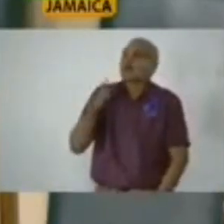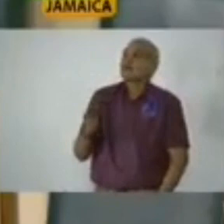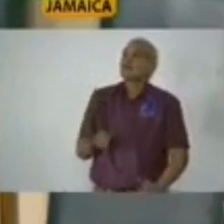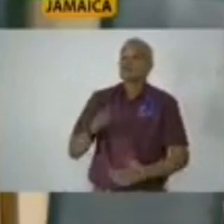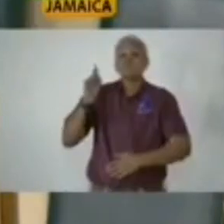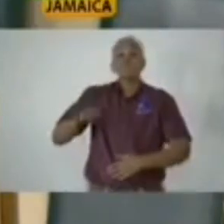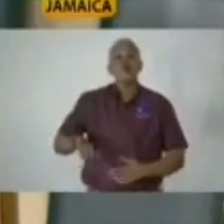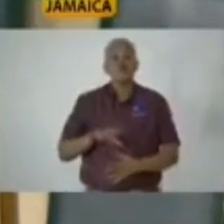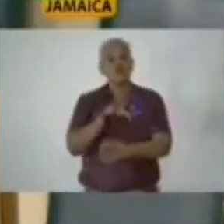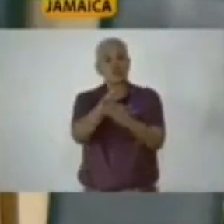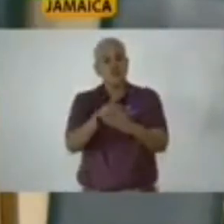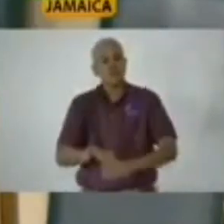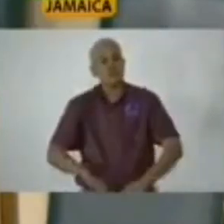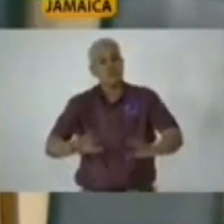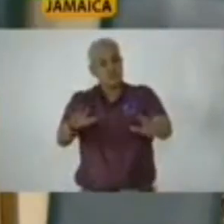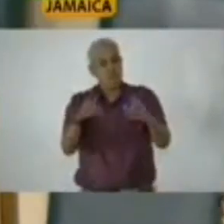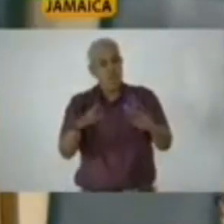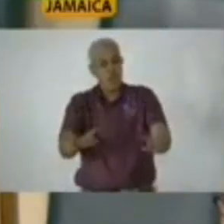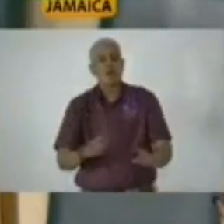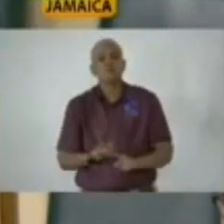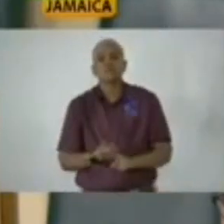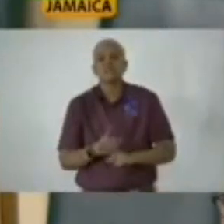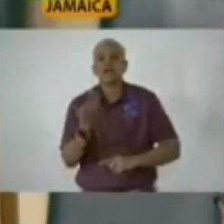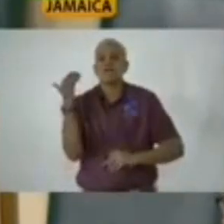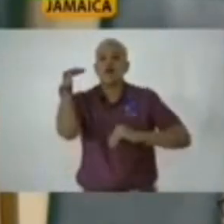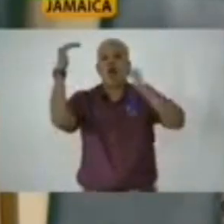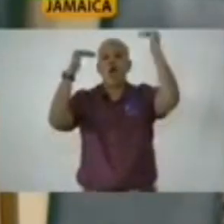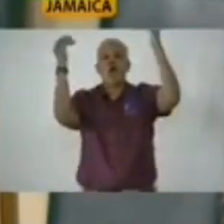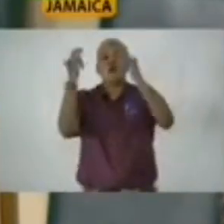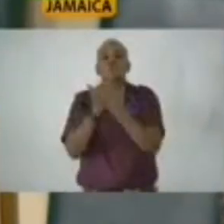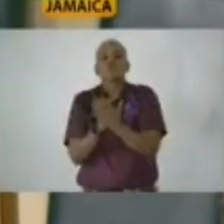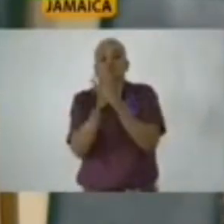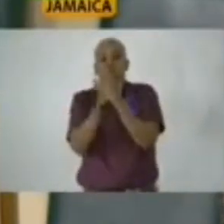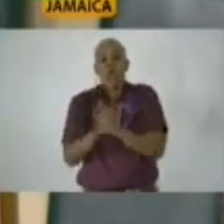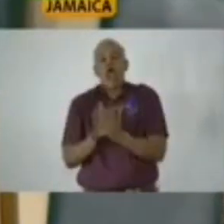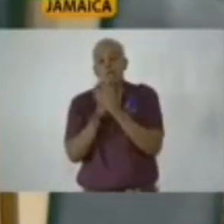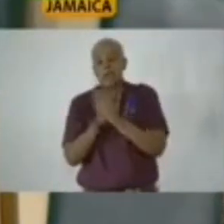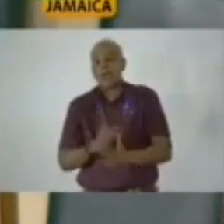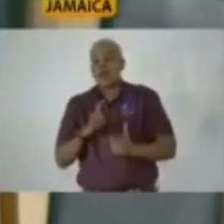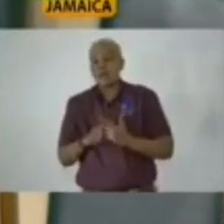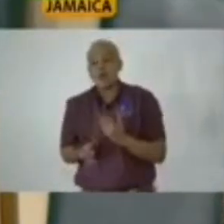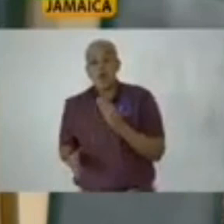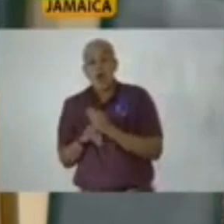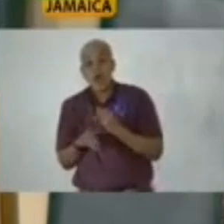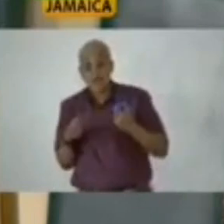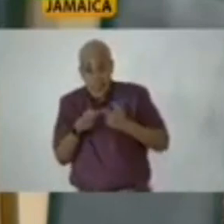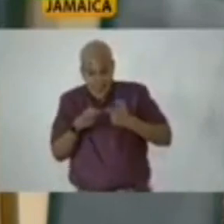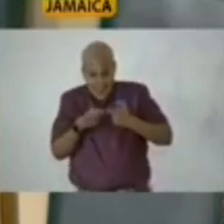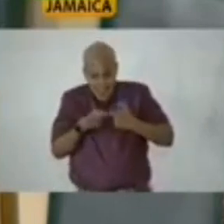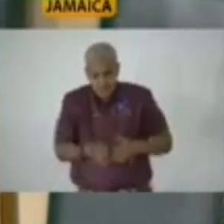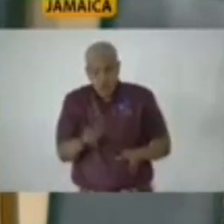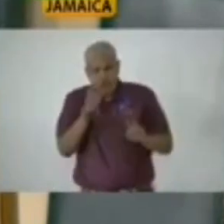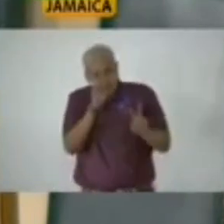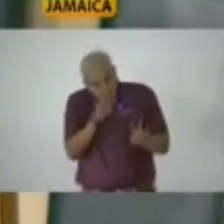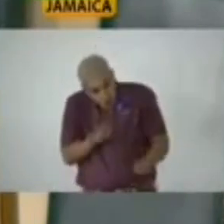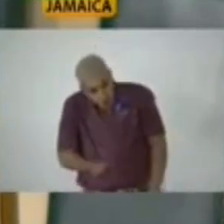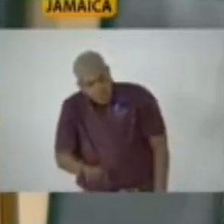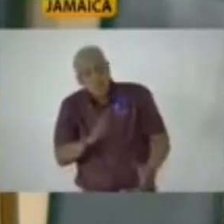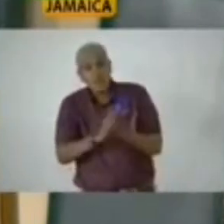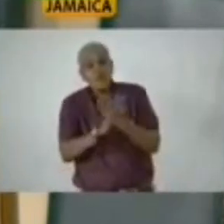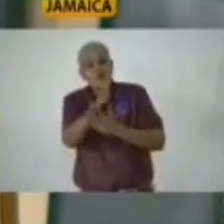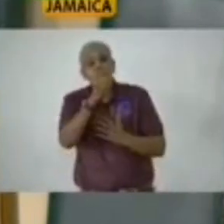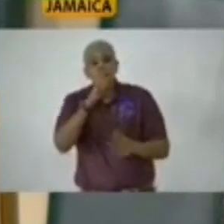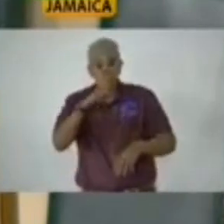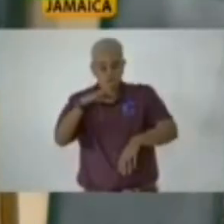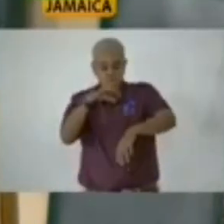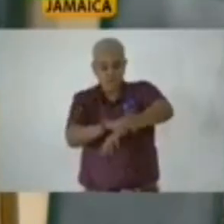compulsory participation of adult rehabilitation and electronic monitoring through